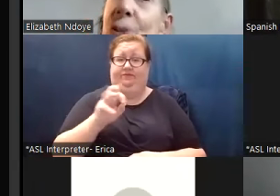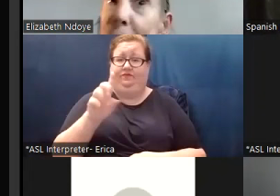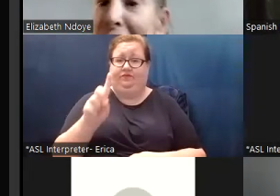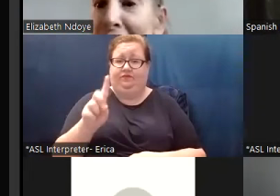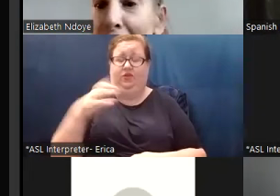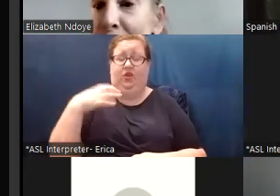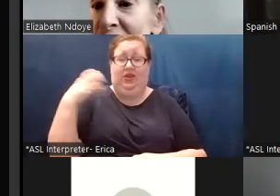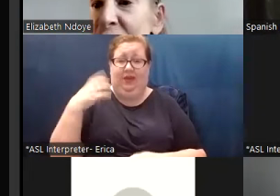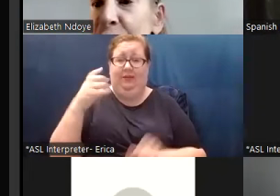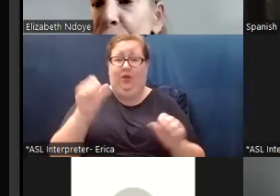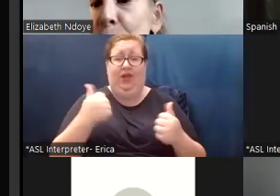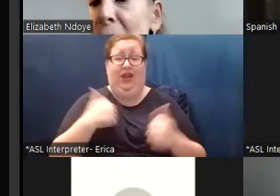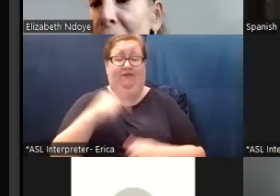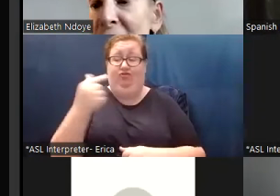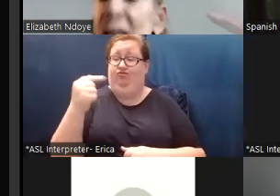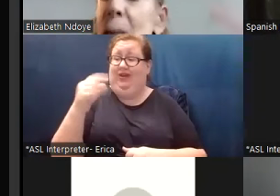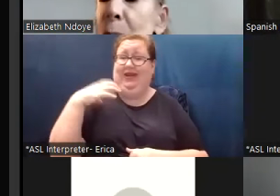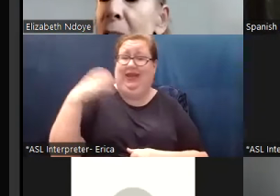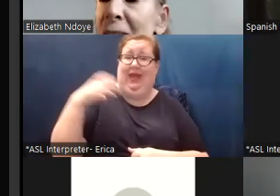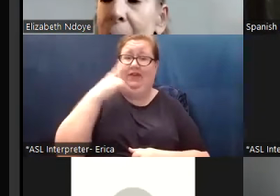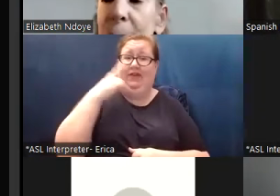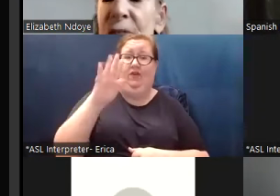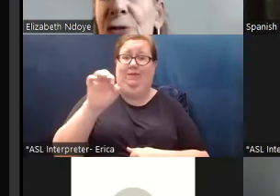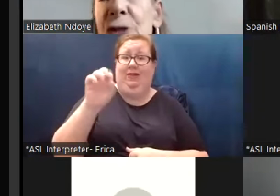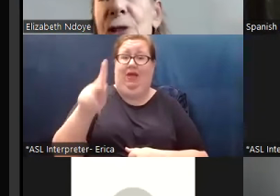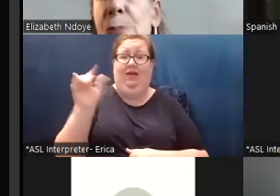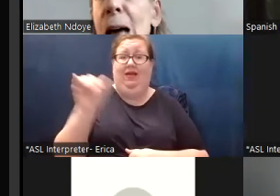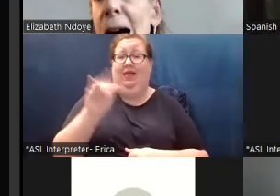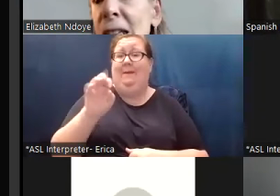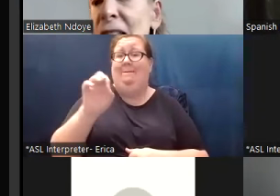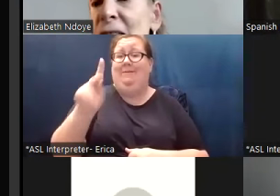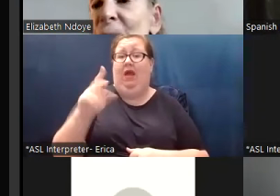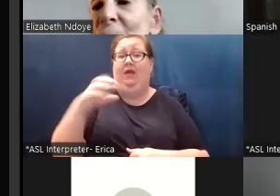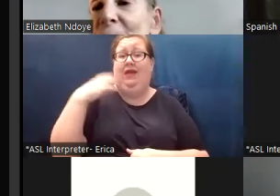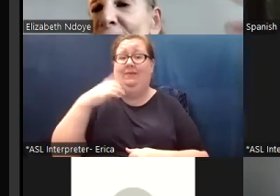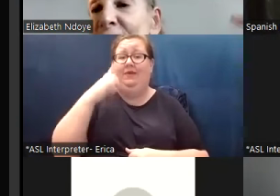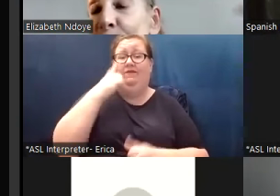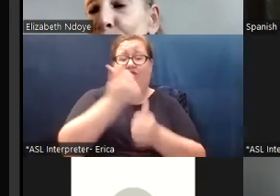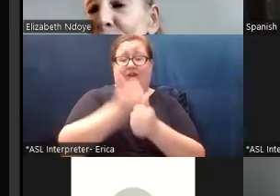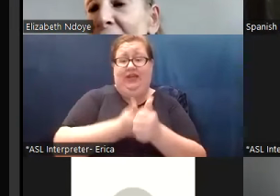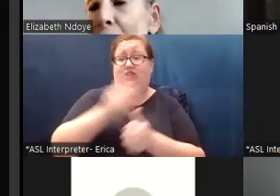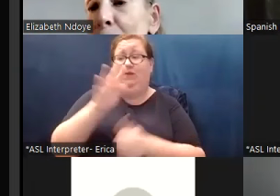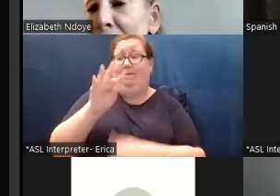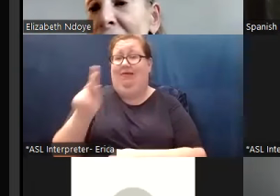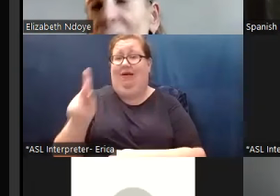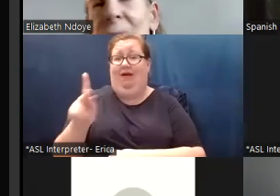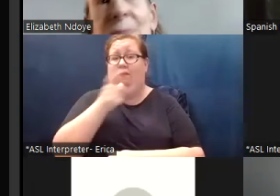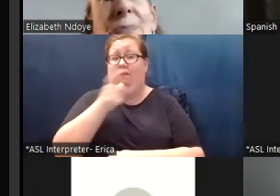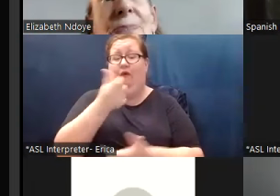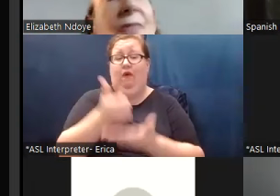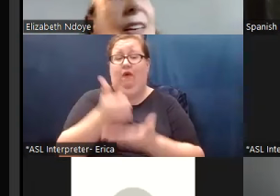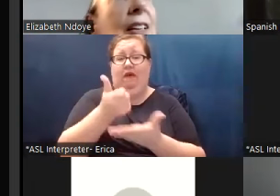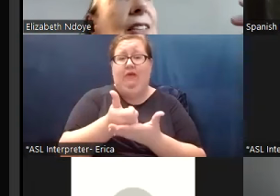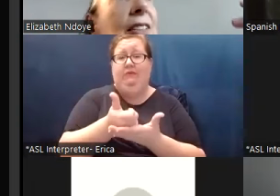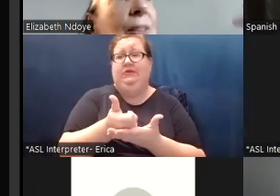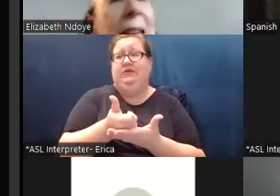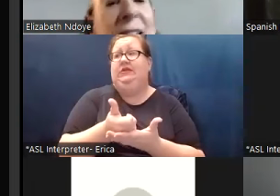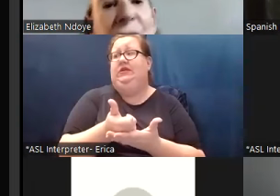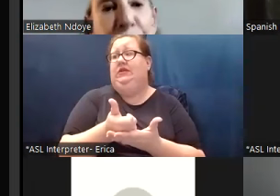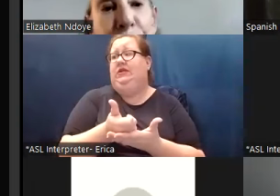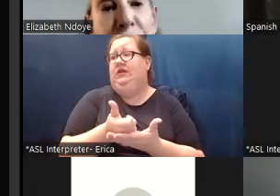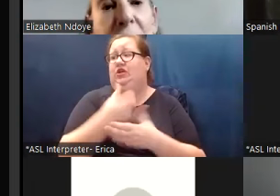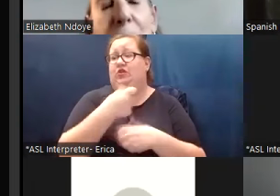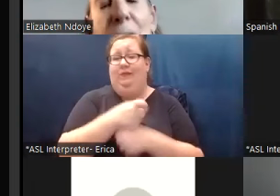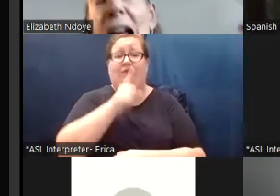have green captains for blocks, like a block captain for each block, who's helping to